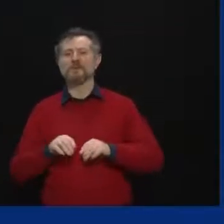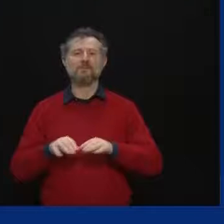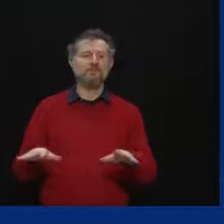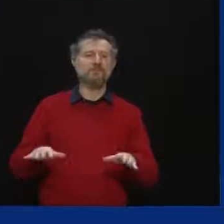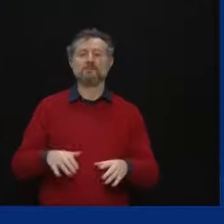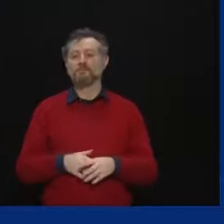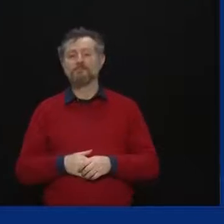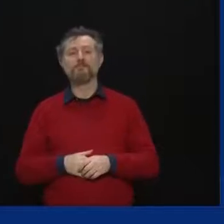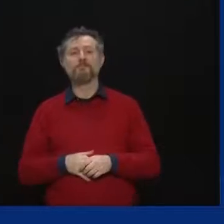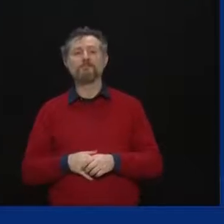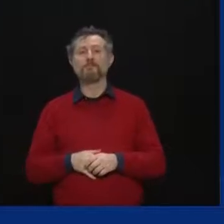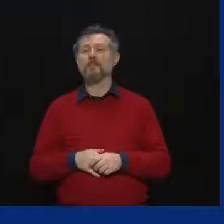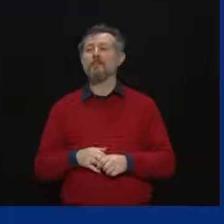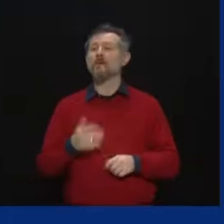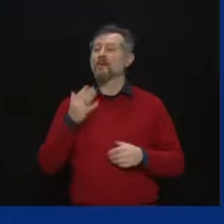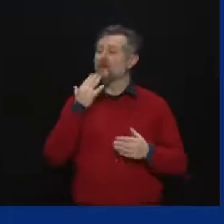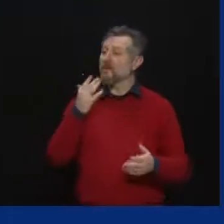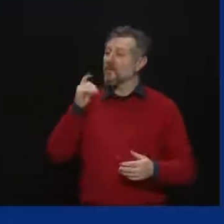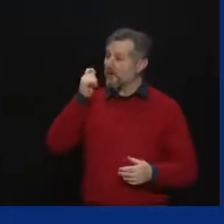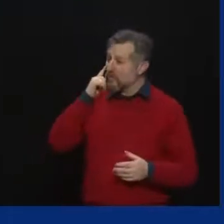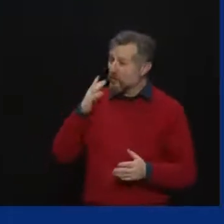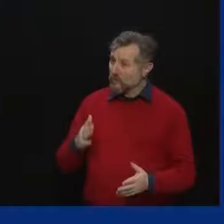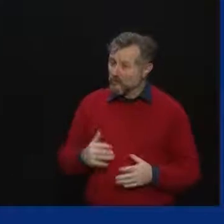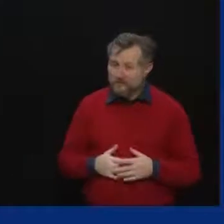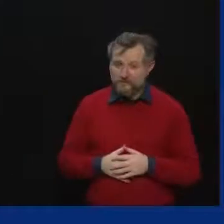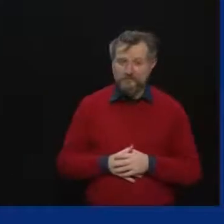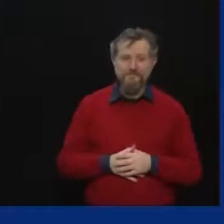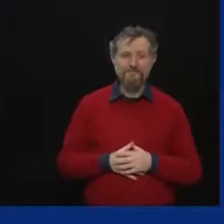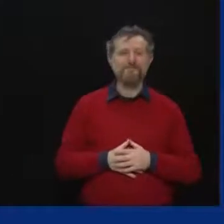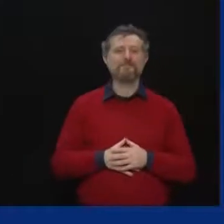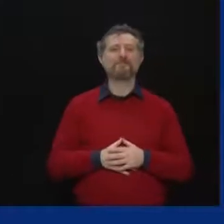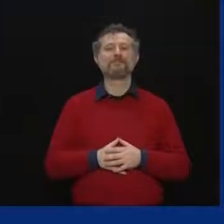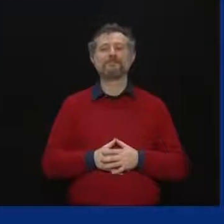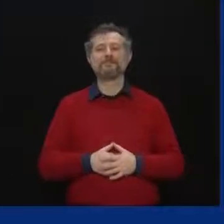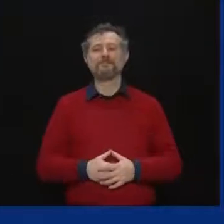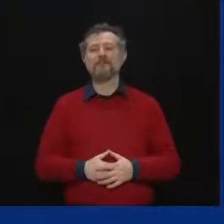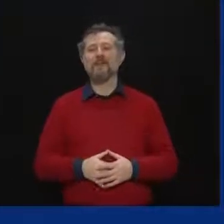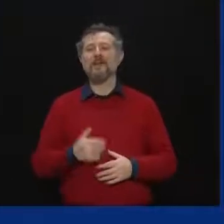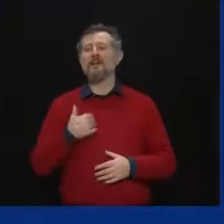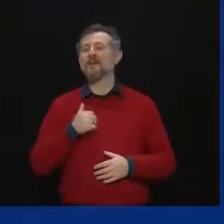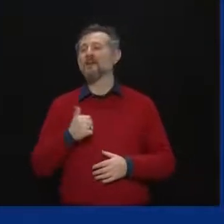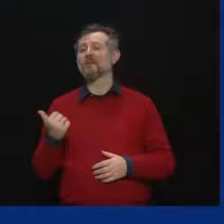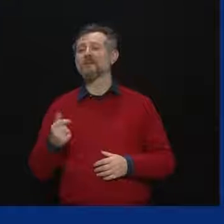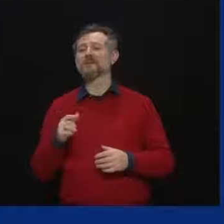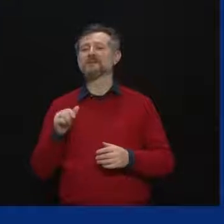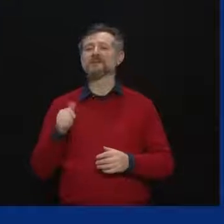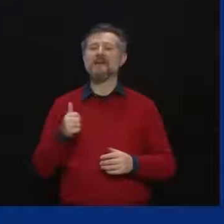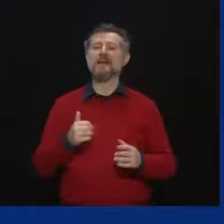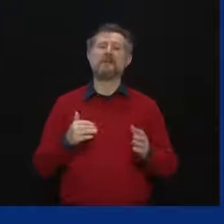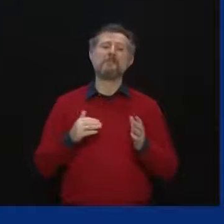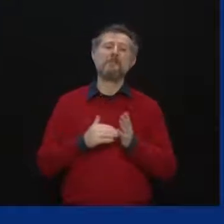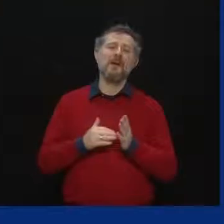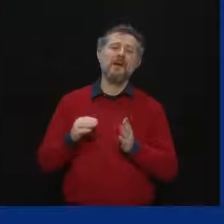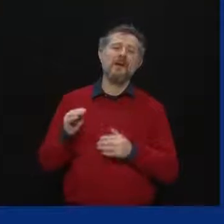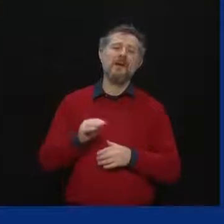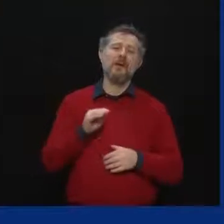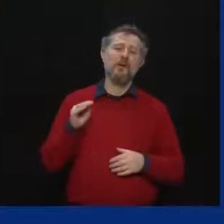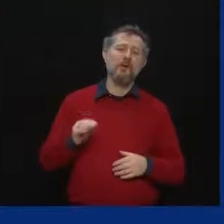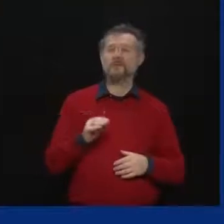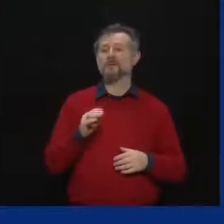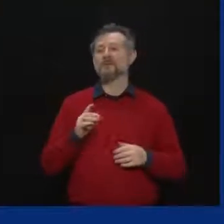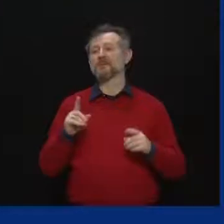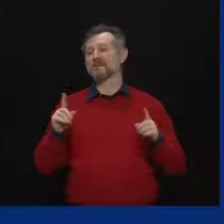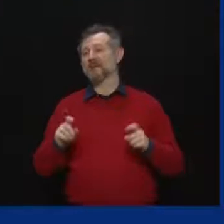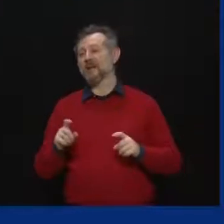Thank you, Governor. As you announced, we do have another 10 million over-the-counter tests